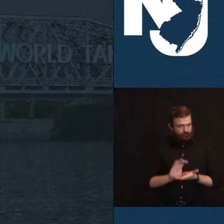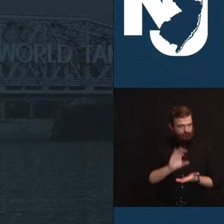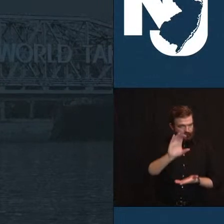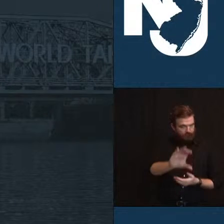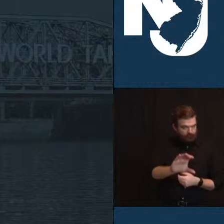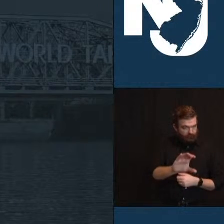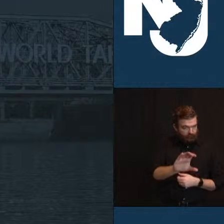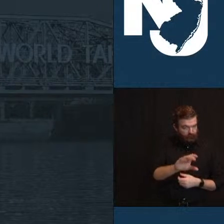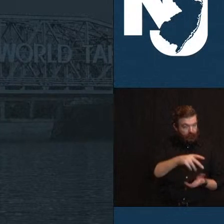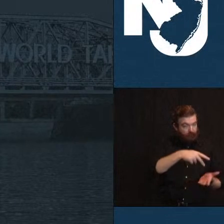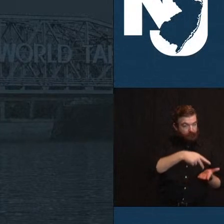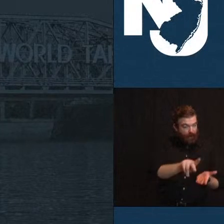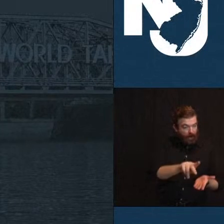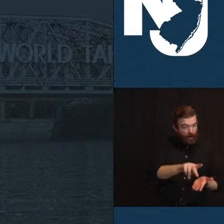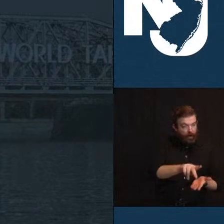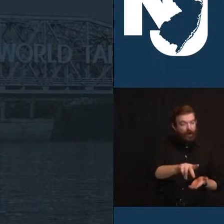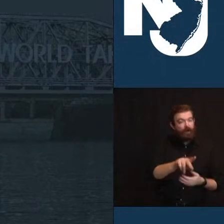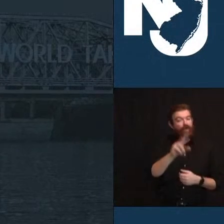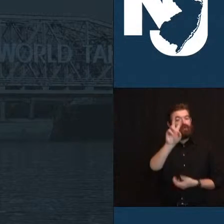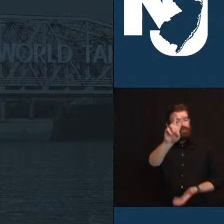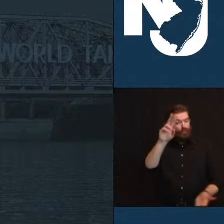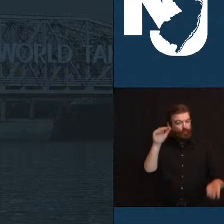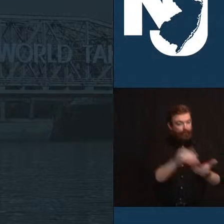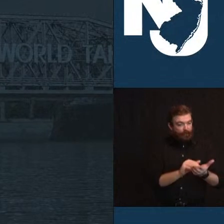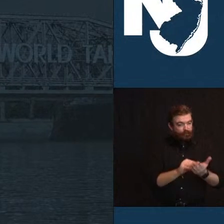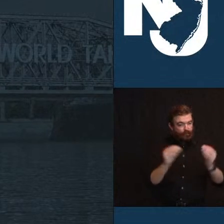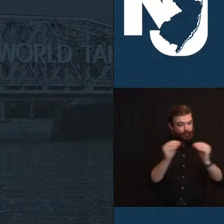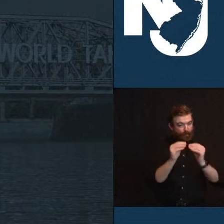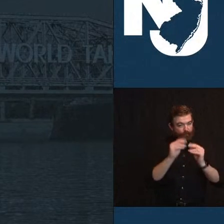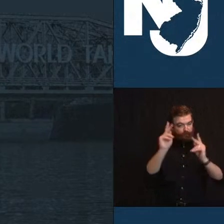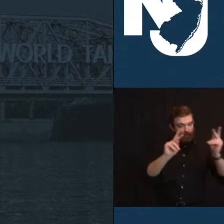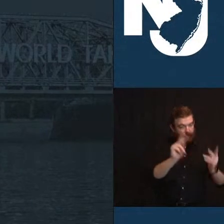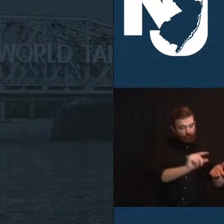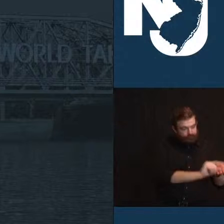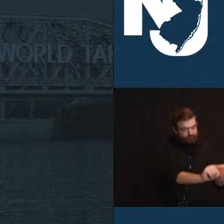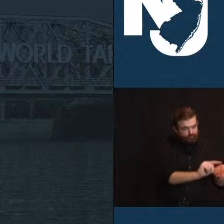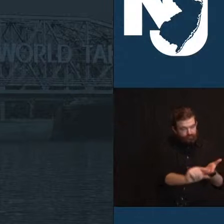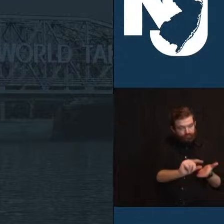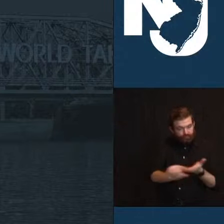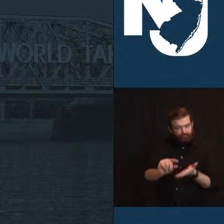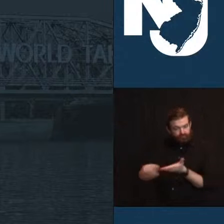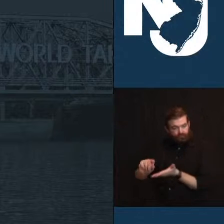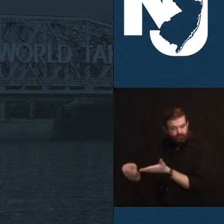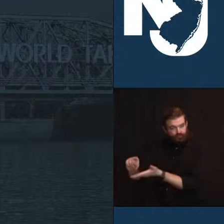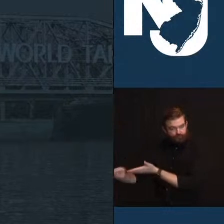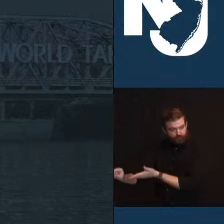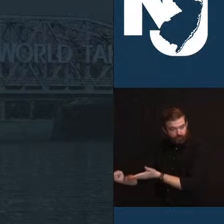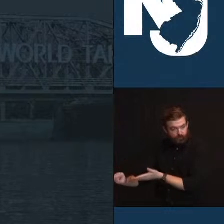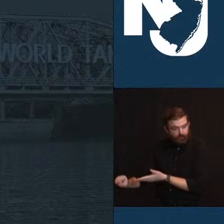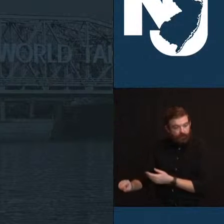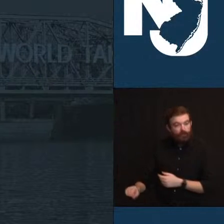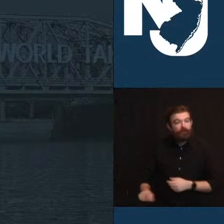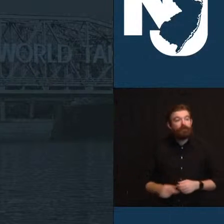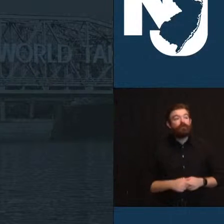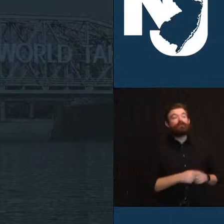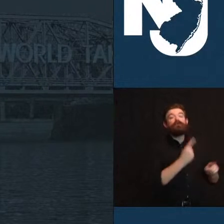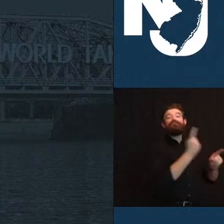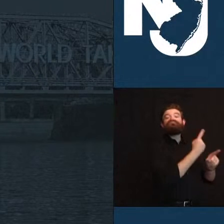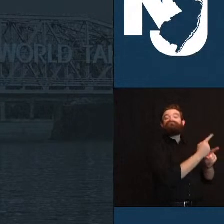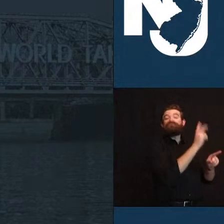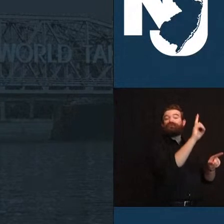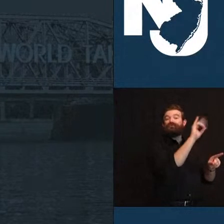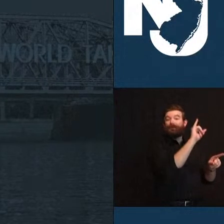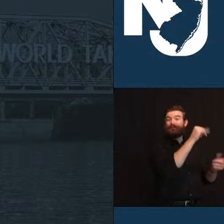additional payments. As more workers exhaust their regular unemployment benefits, this number will continue to grow. These